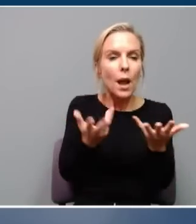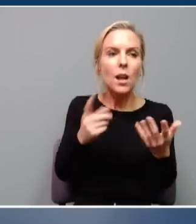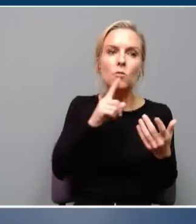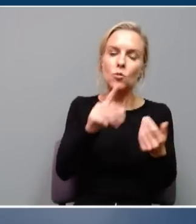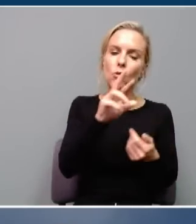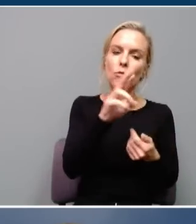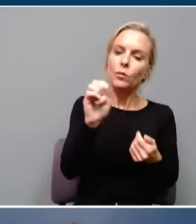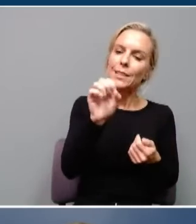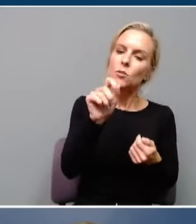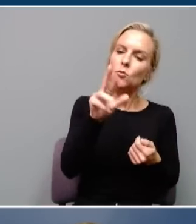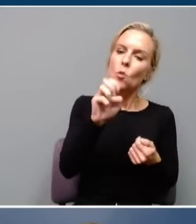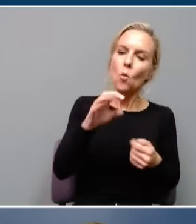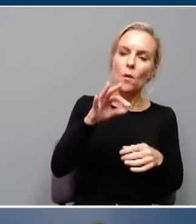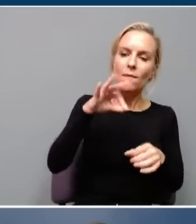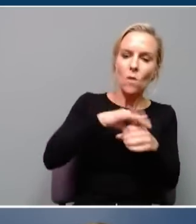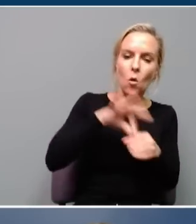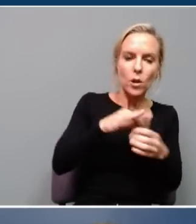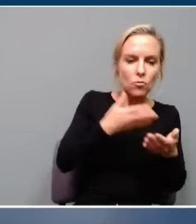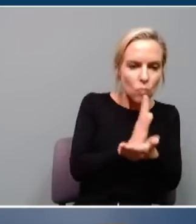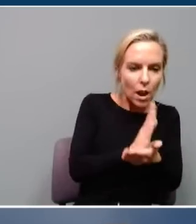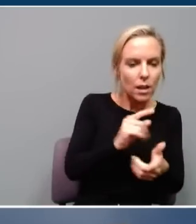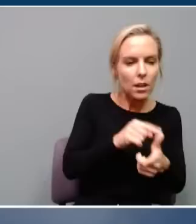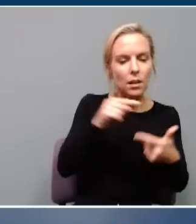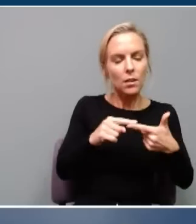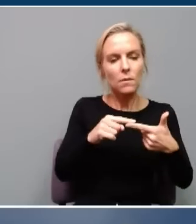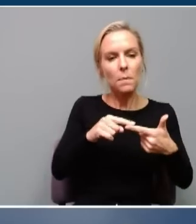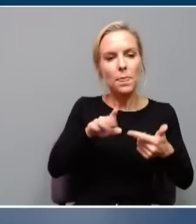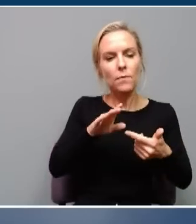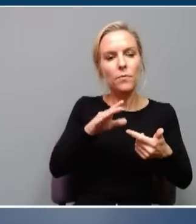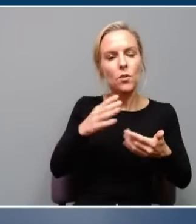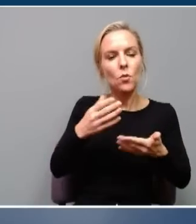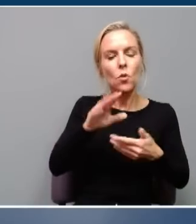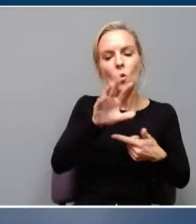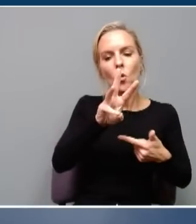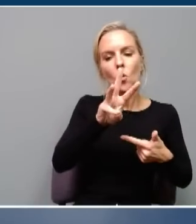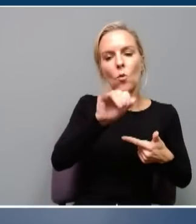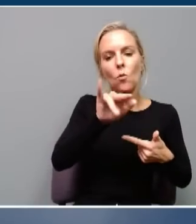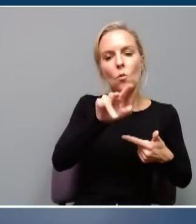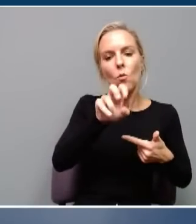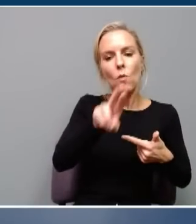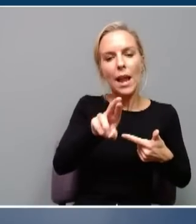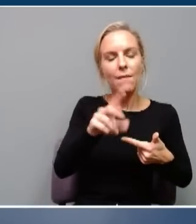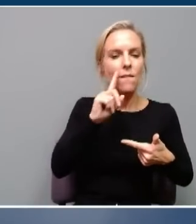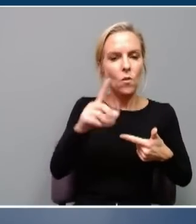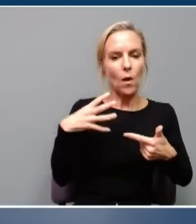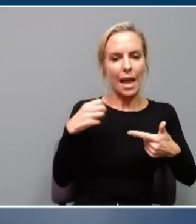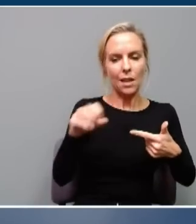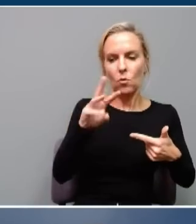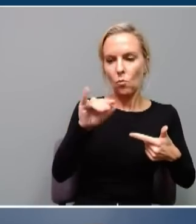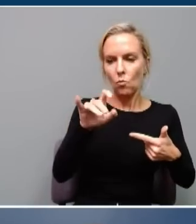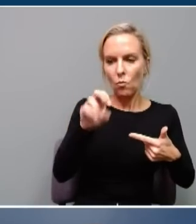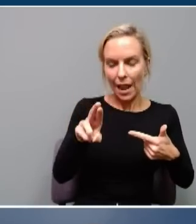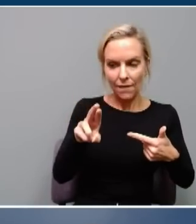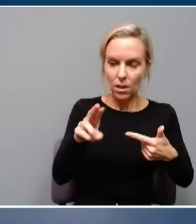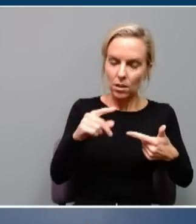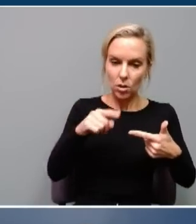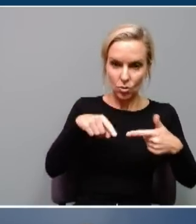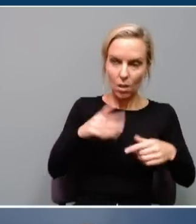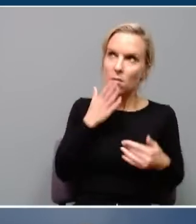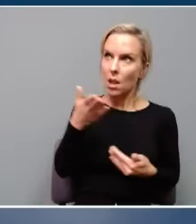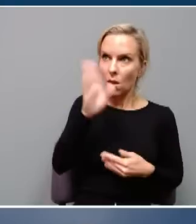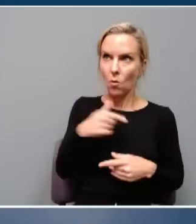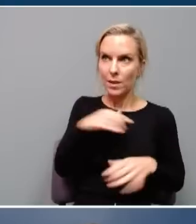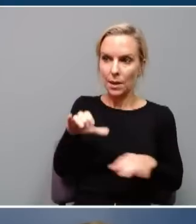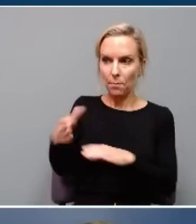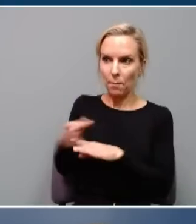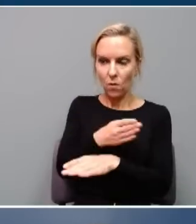rescinding a Medicaid waiver, which, thank God, it meant about 100,000 people stayed on health care when this pandemic hit. But we launched a program